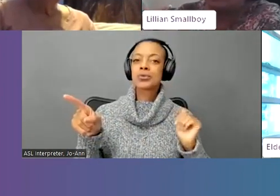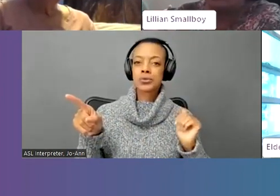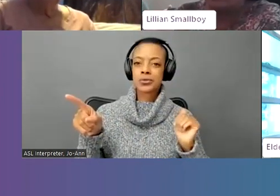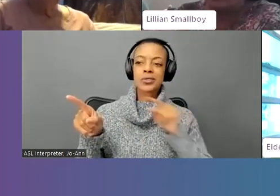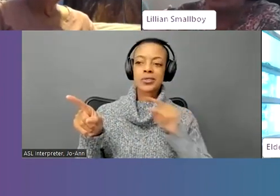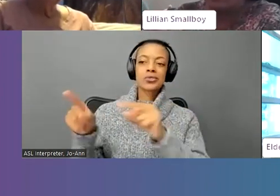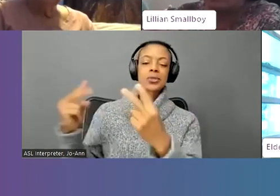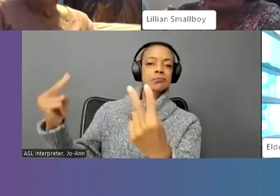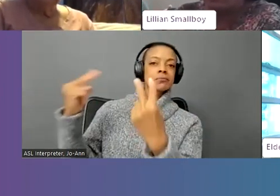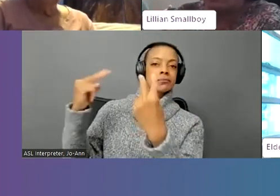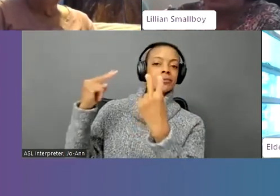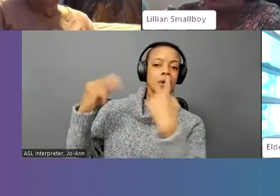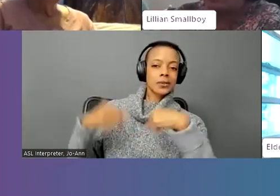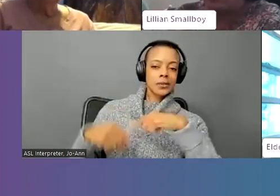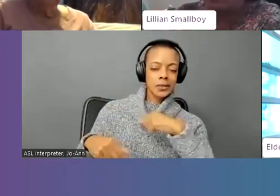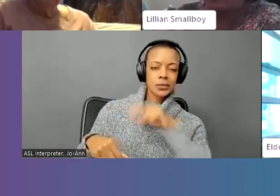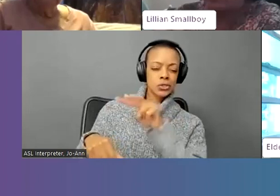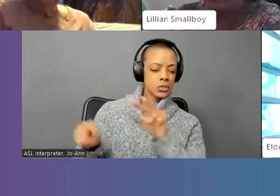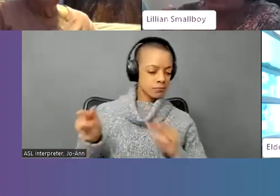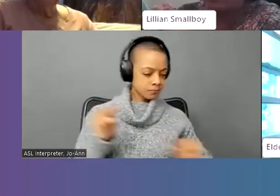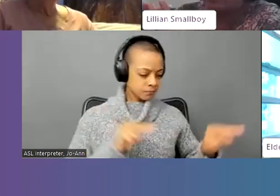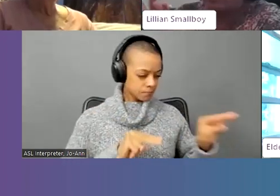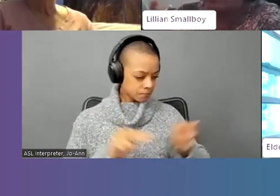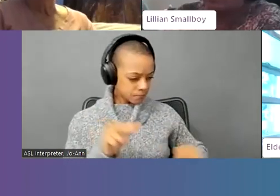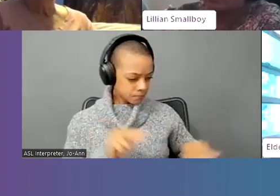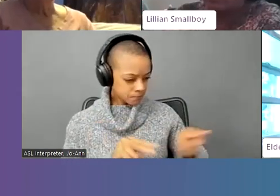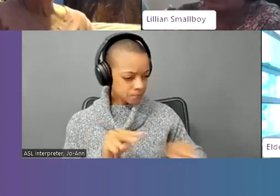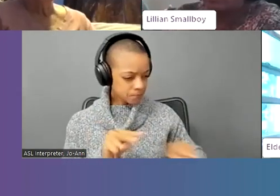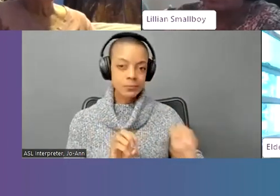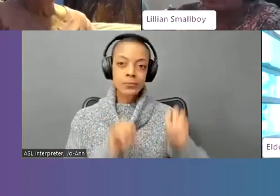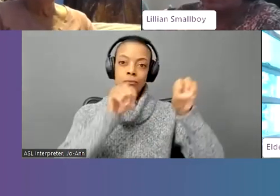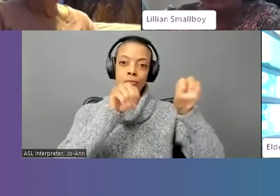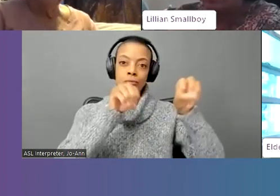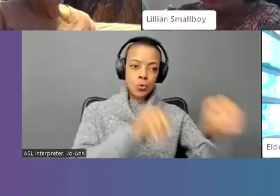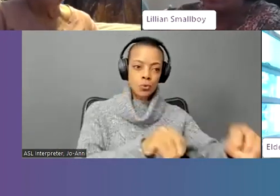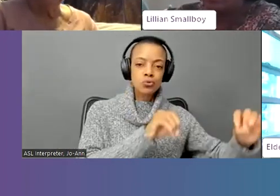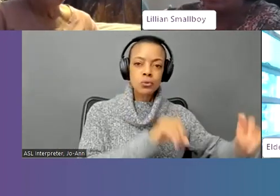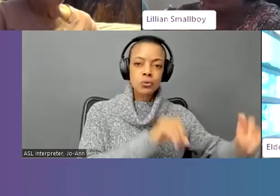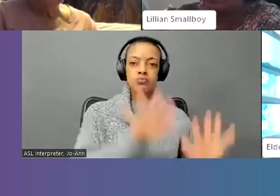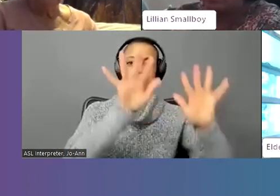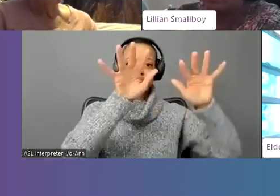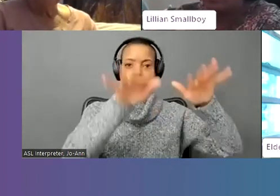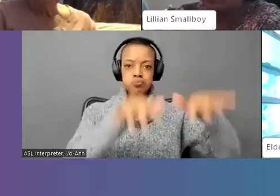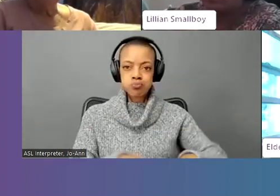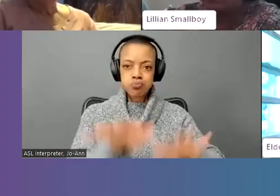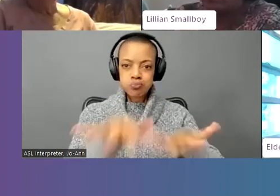and she determines the tides of the ocean and she determines the time of our birth of our